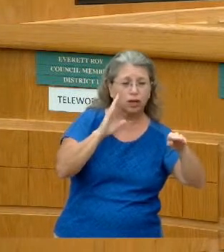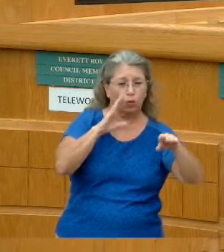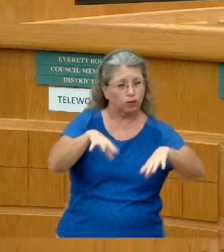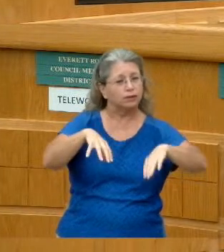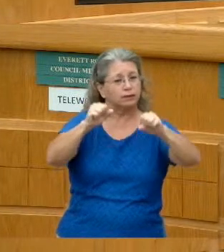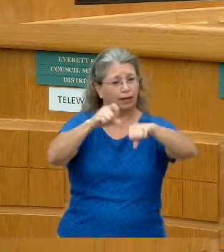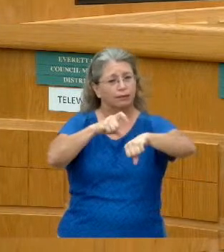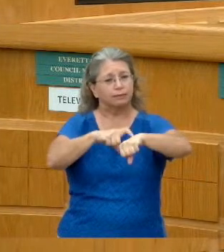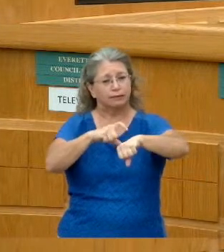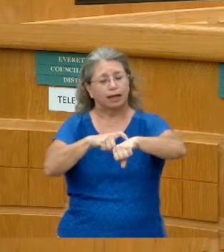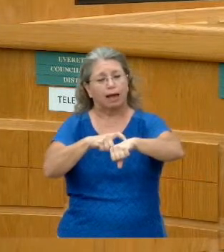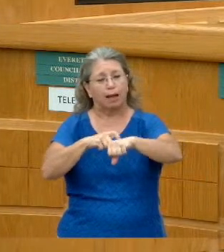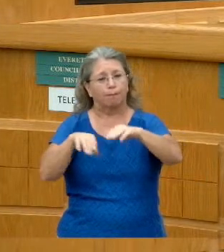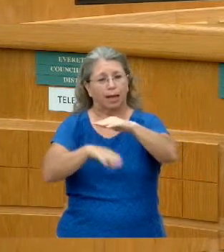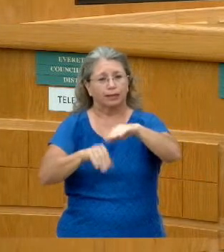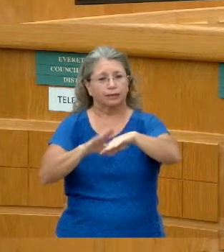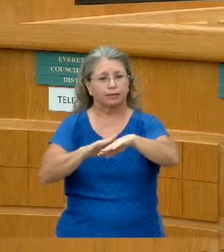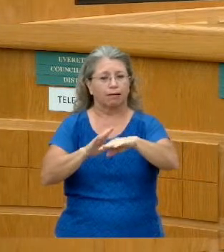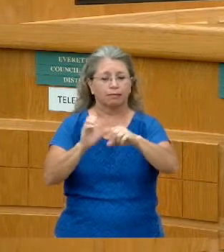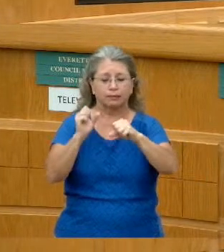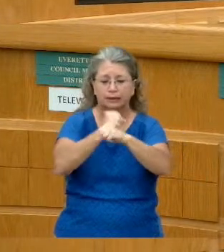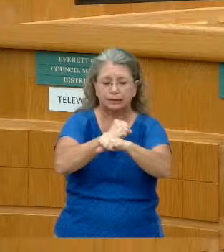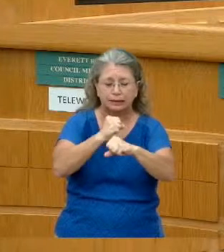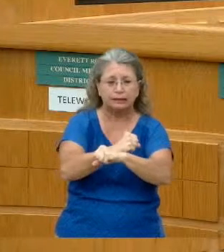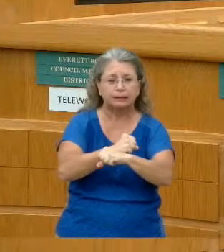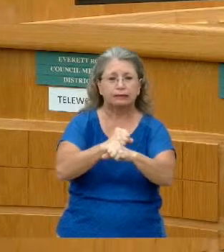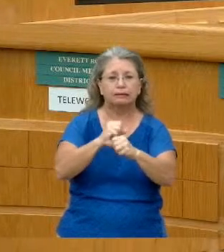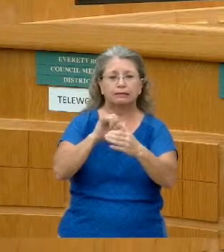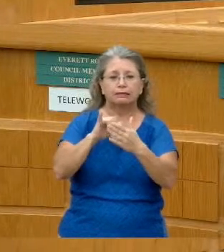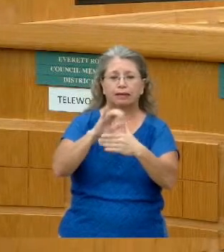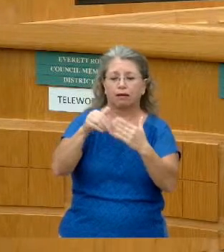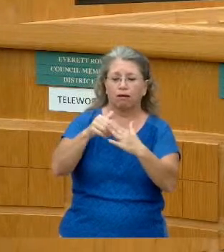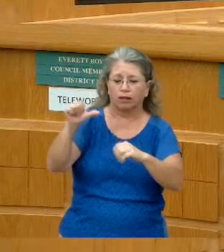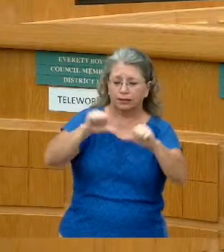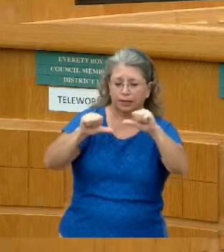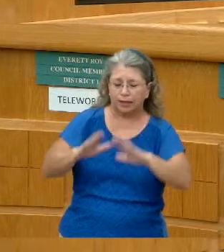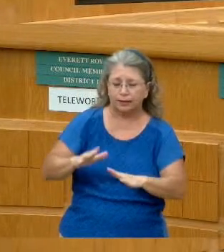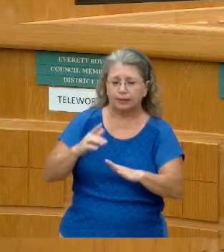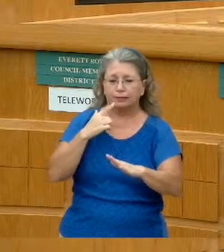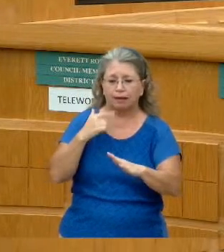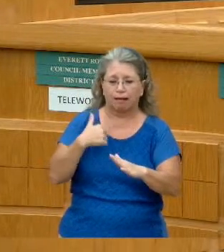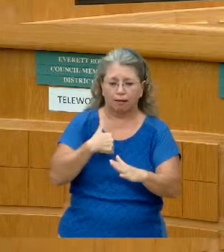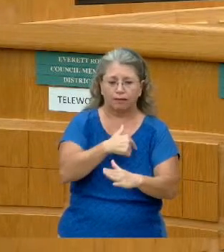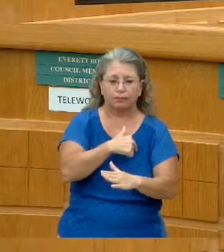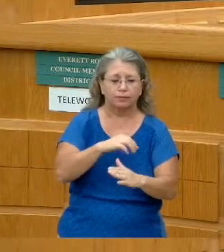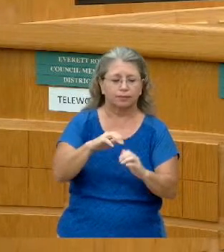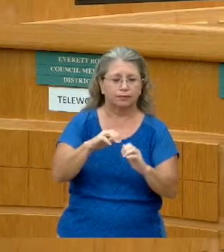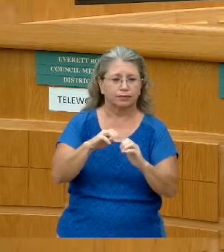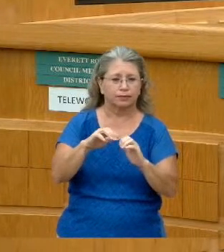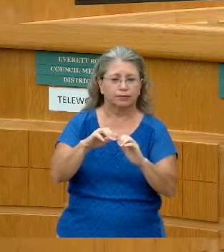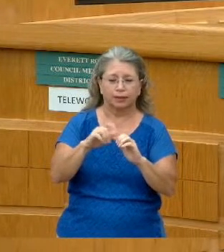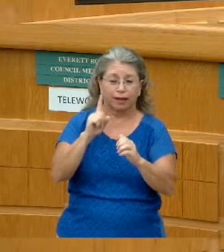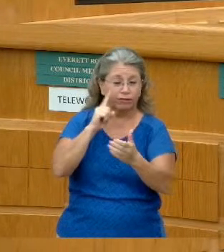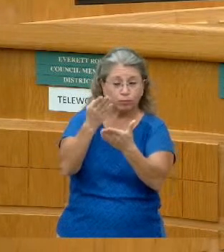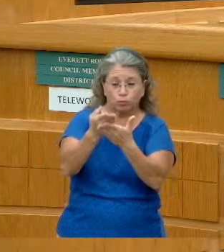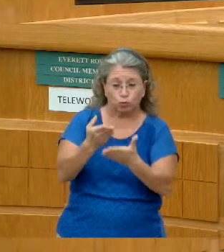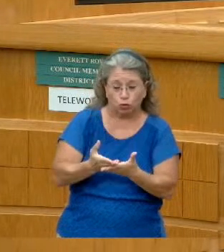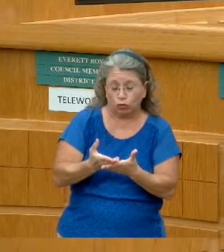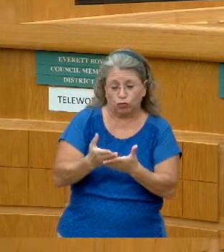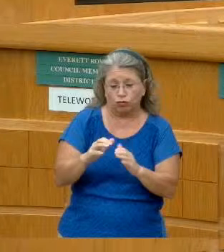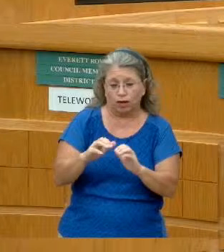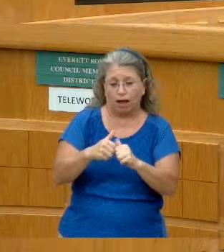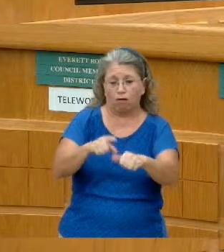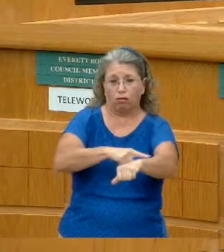virus. The transmission rate that scientists talked to us about from Texas A&M proves that, and they've proven it out